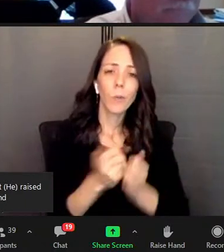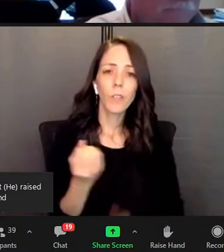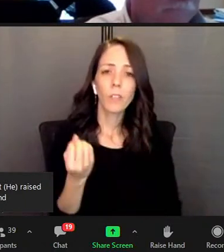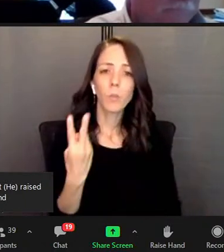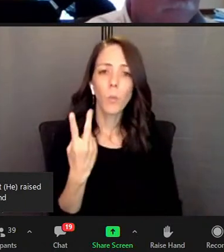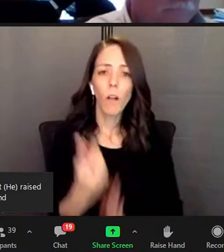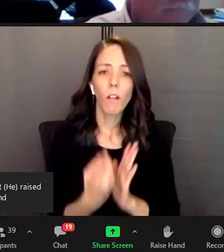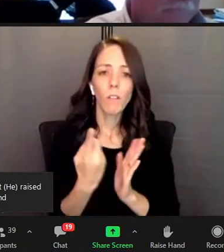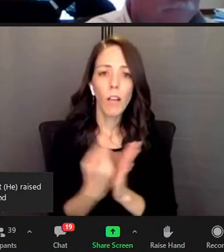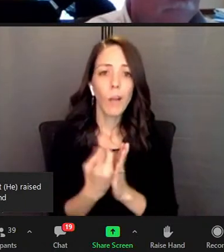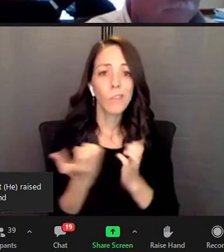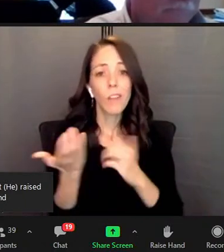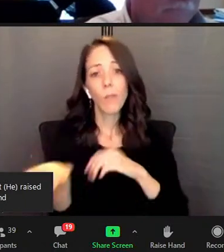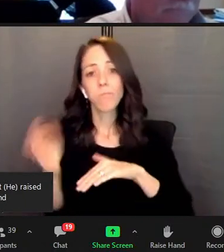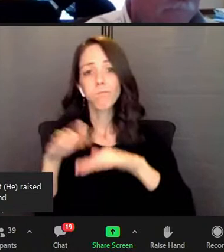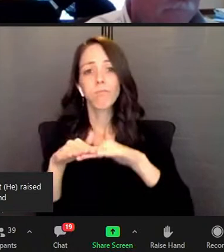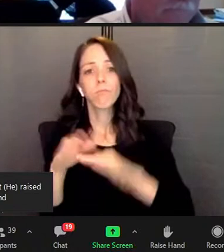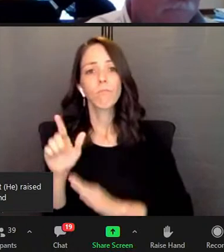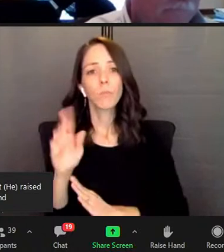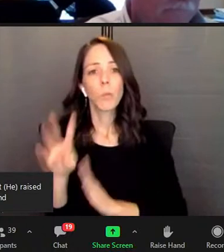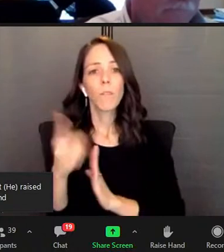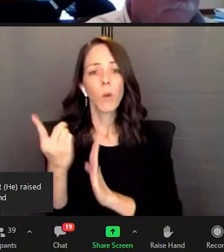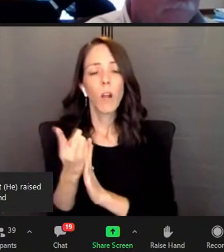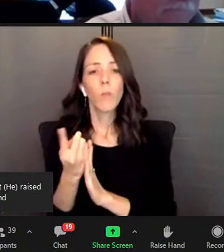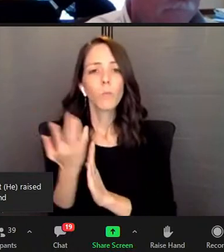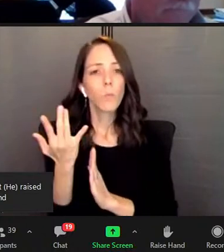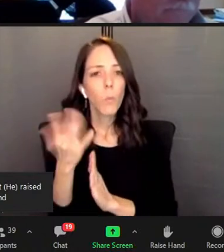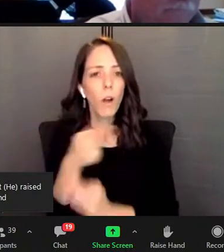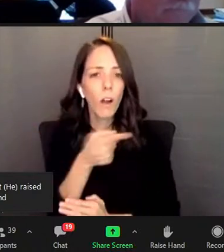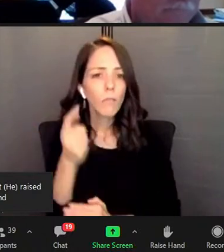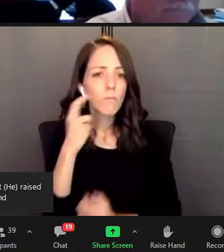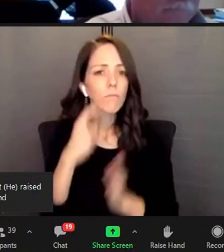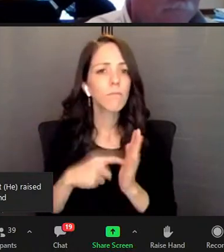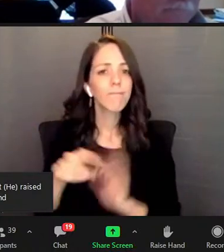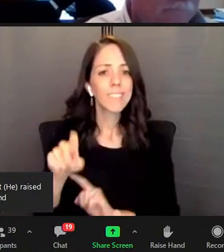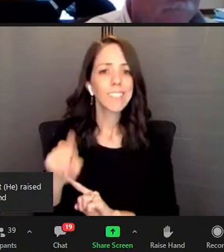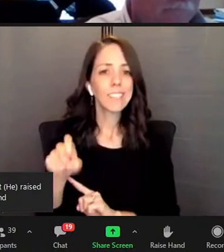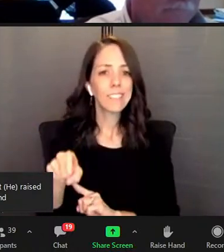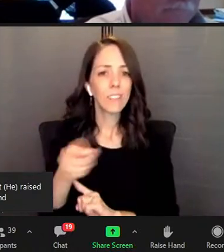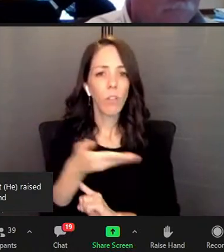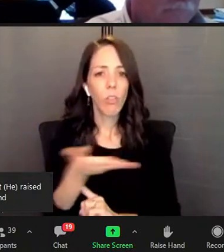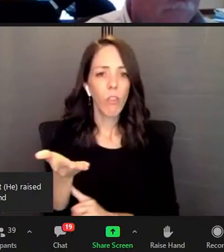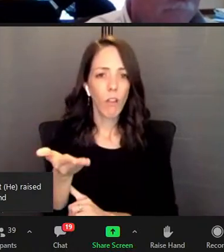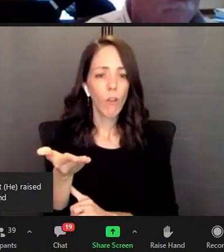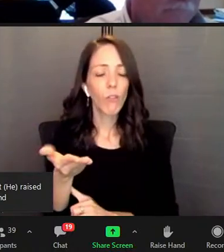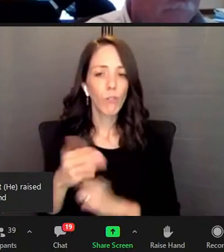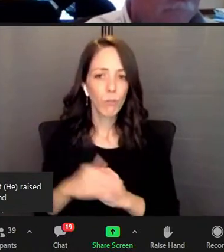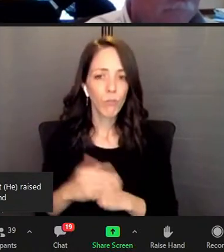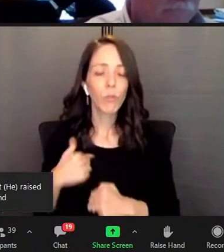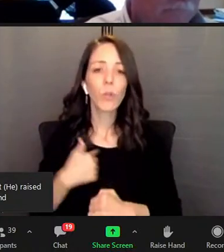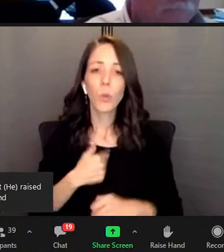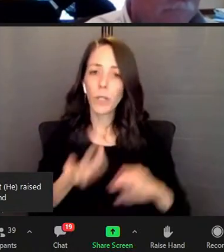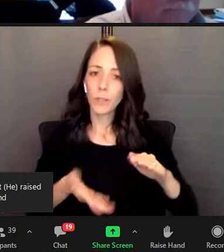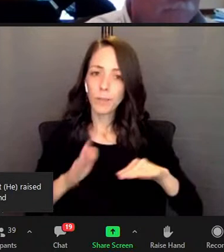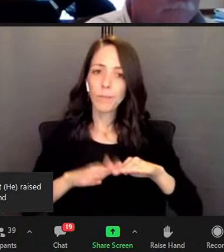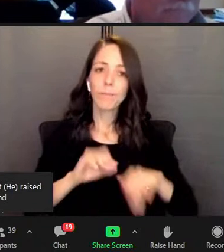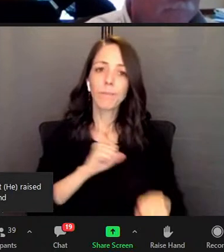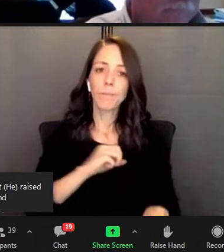day. Because the need is so great, there is additional